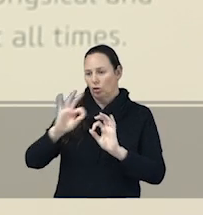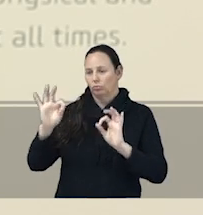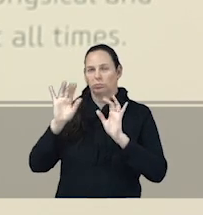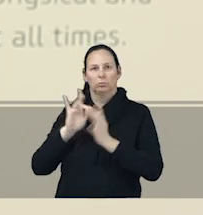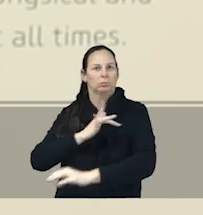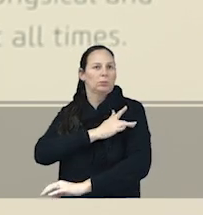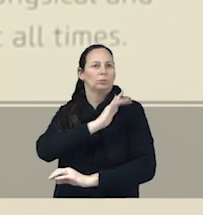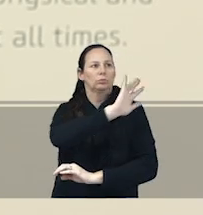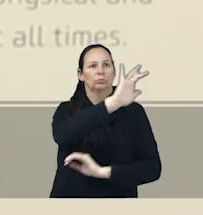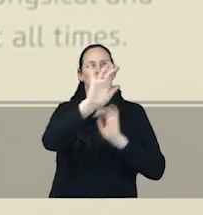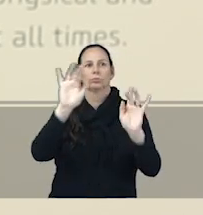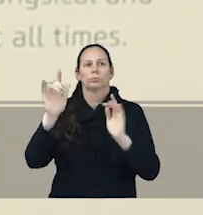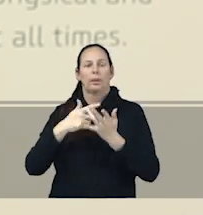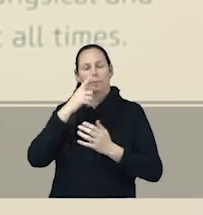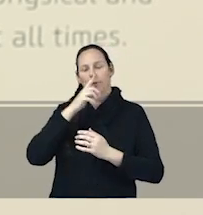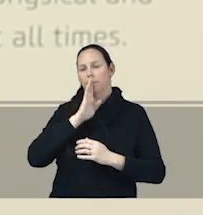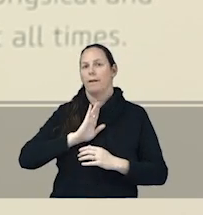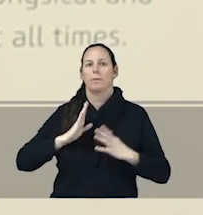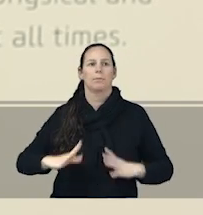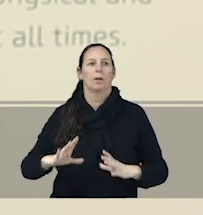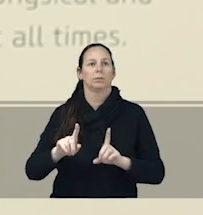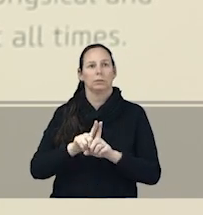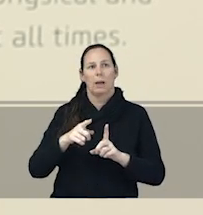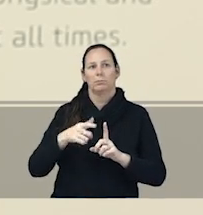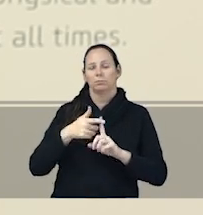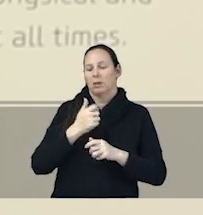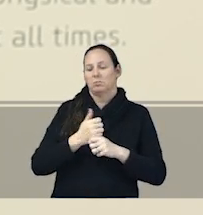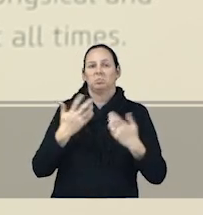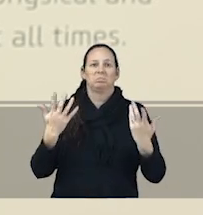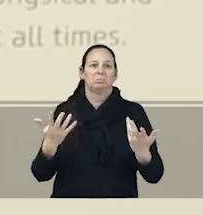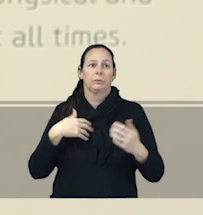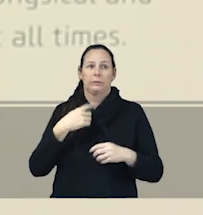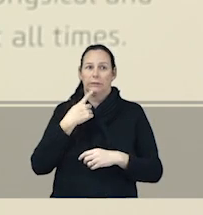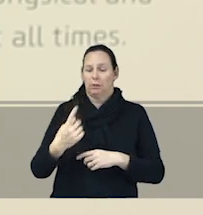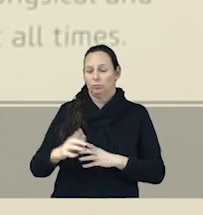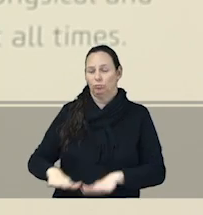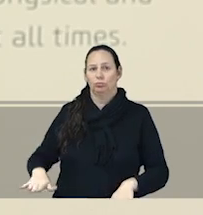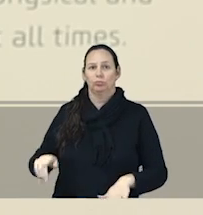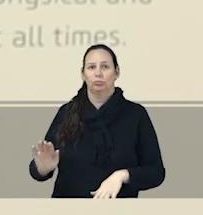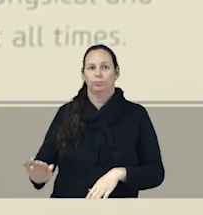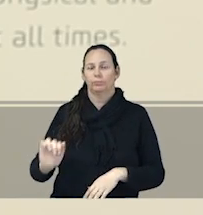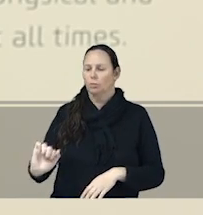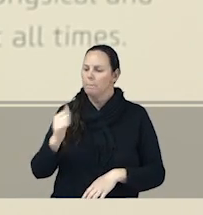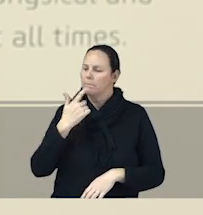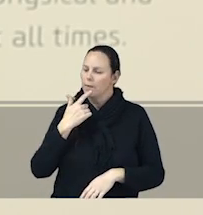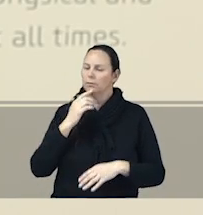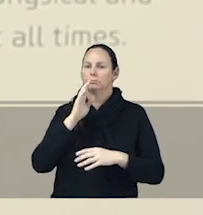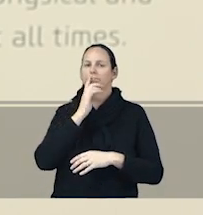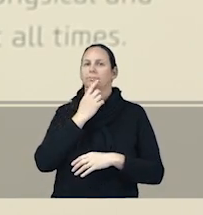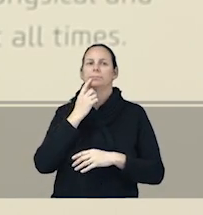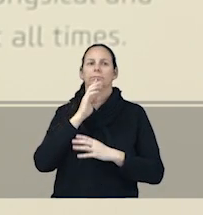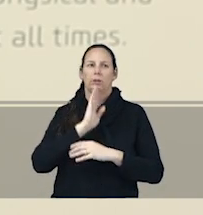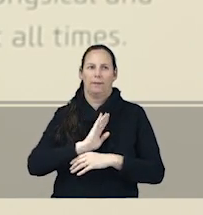photographs of those parts of their body. They don't touch other people's parts and they don't let people touch those parts of their body unless of course it's their